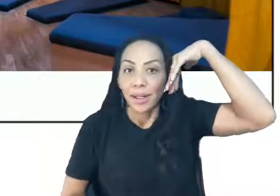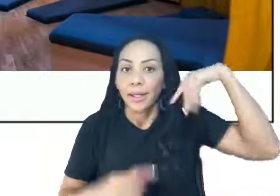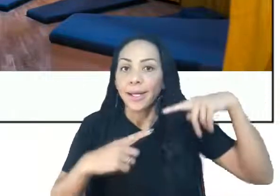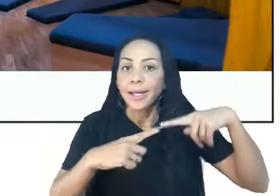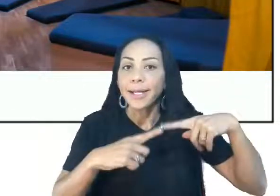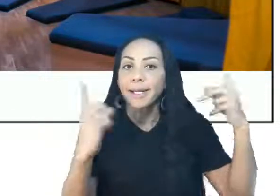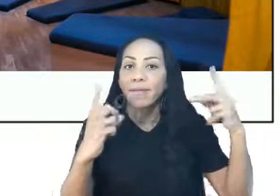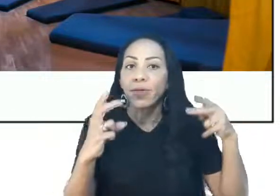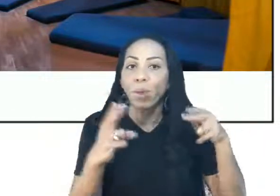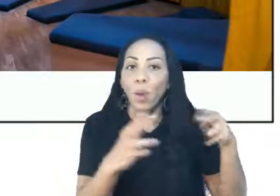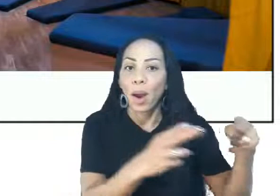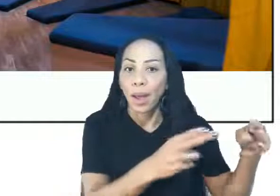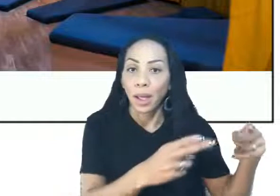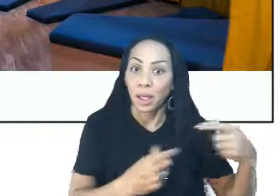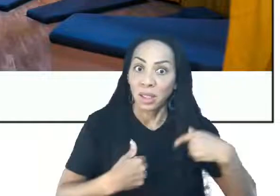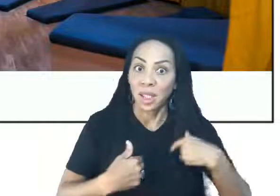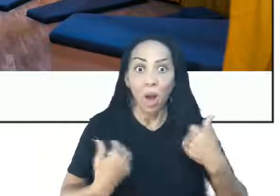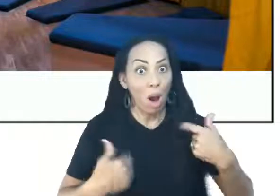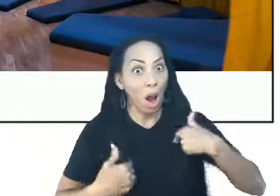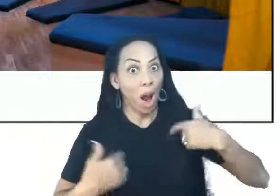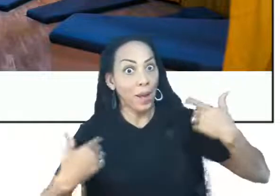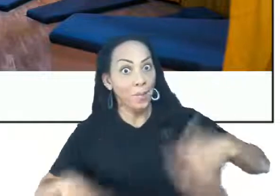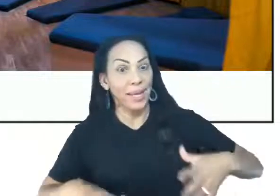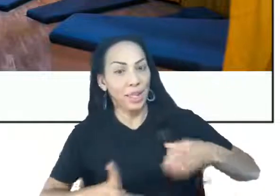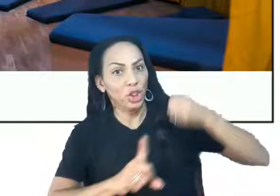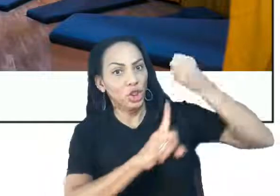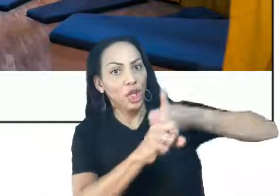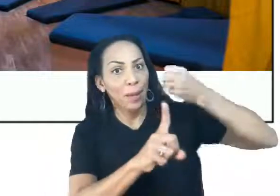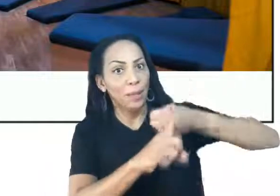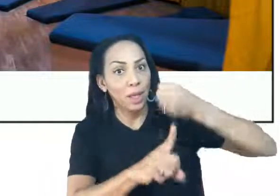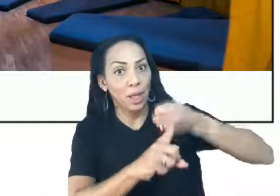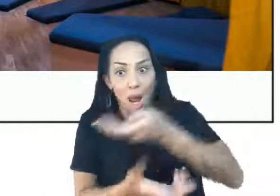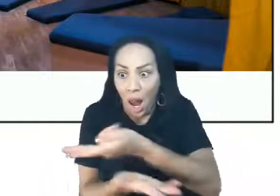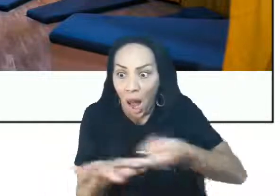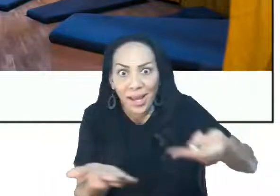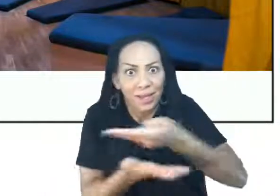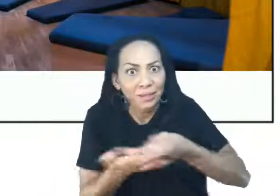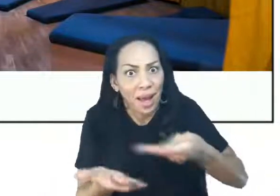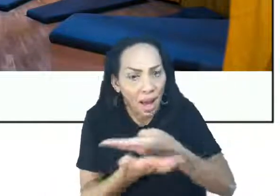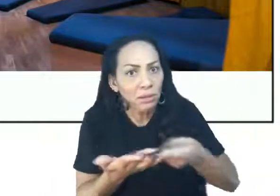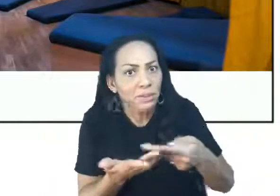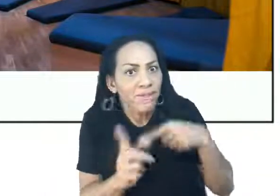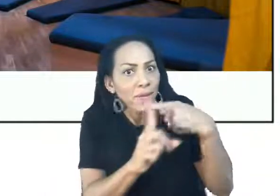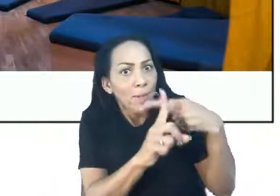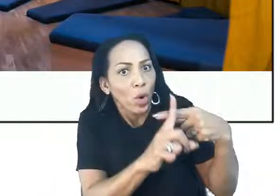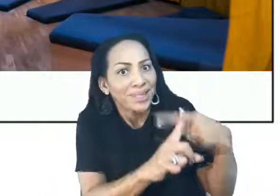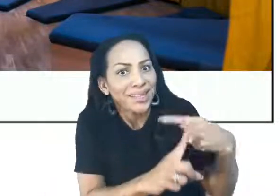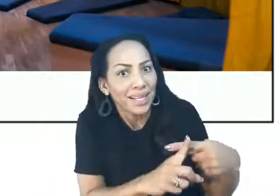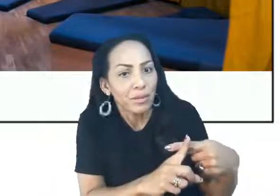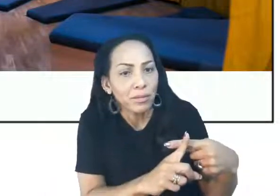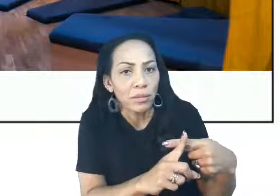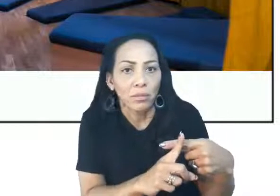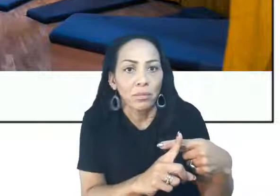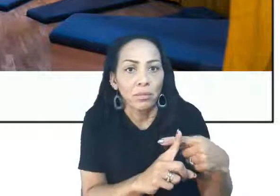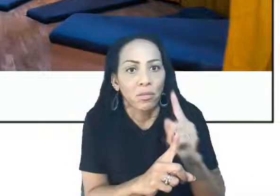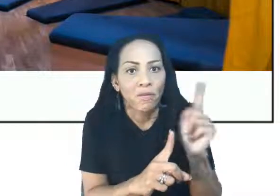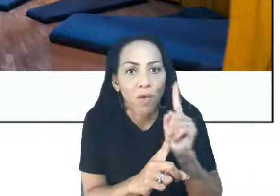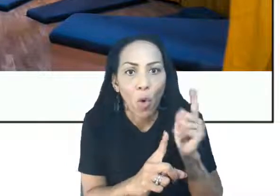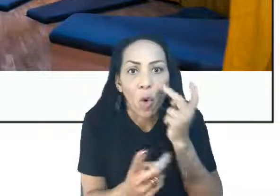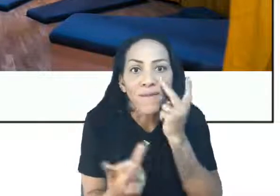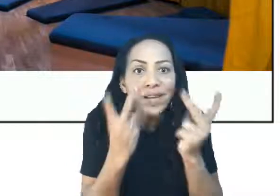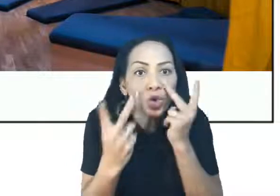for spectatorship and as a site for engaging with art of all kinds, visual art, theatre,